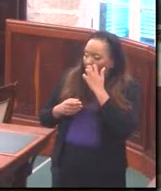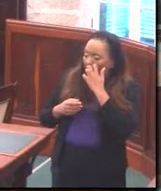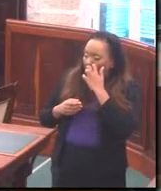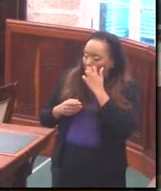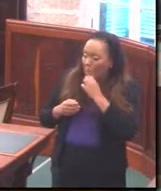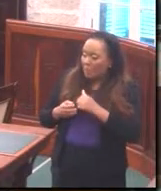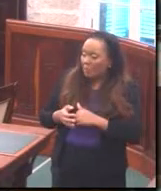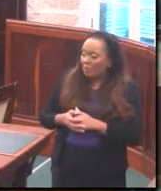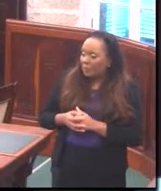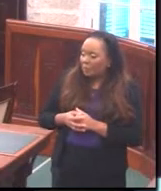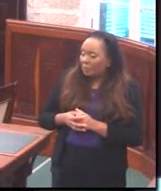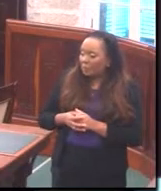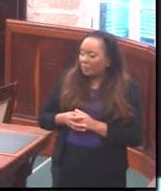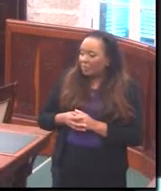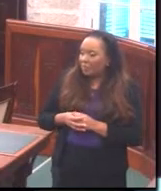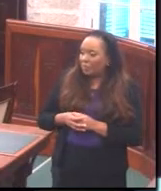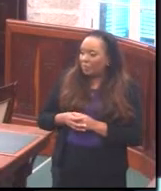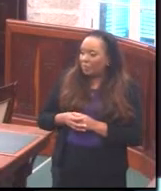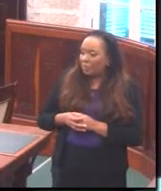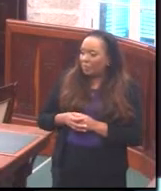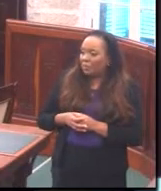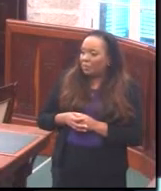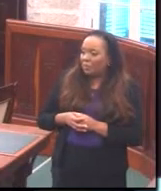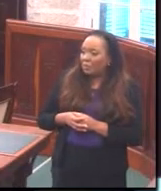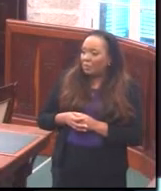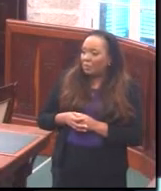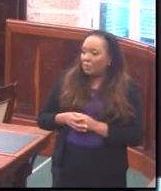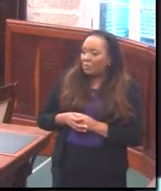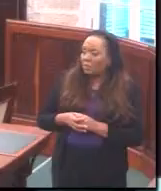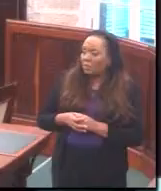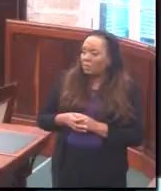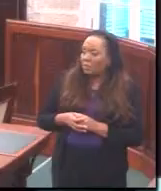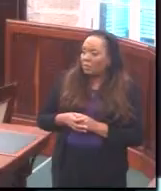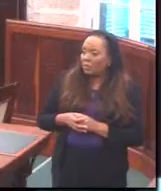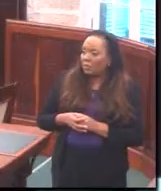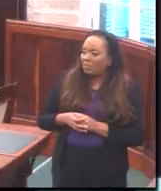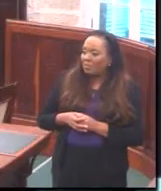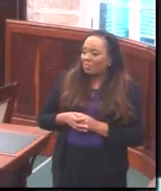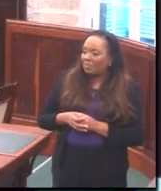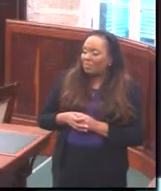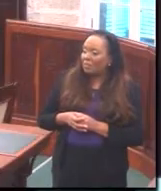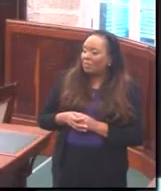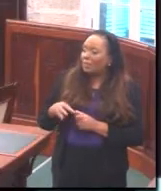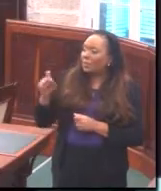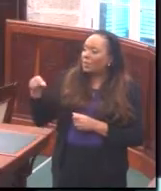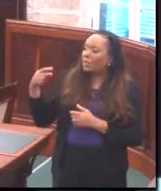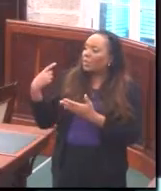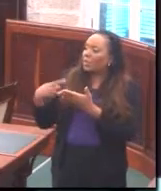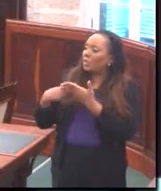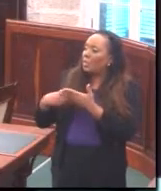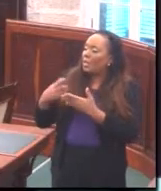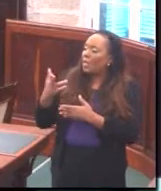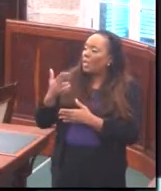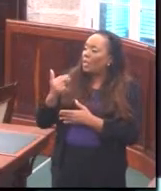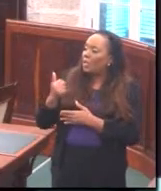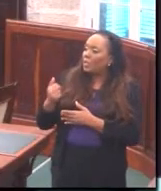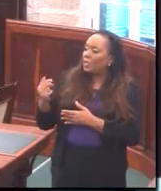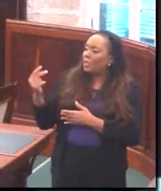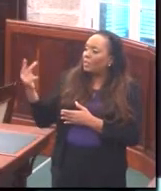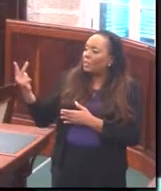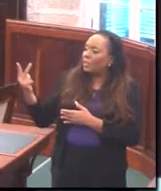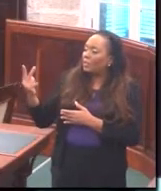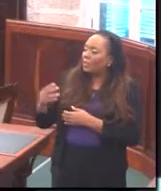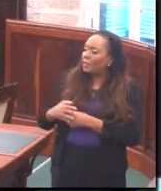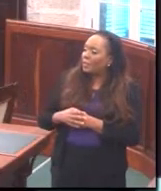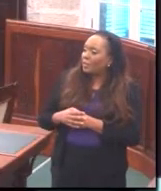issue in relation to what you are speaking of, 13.2. you would have debated that before. No, I didn't touch this at all, sir.